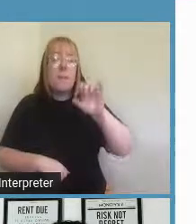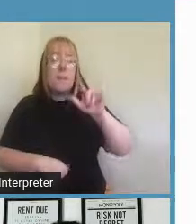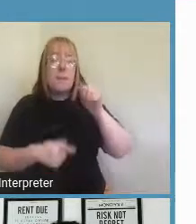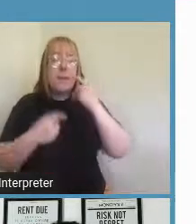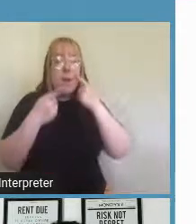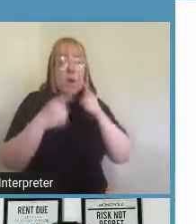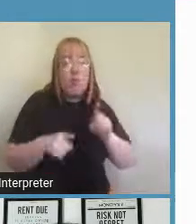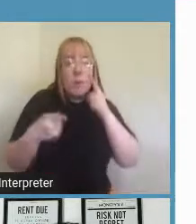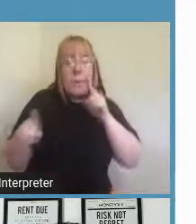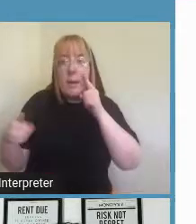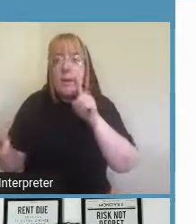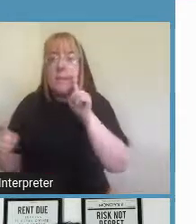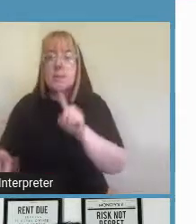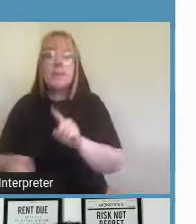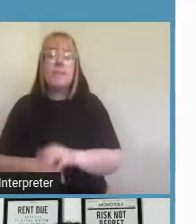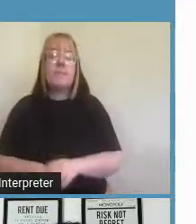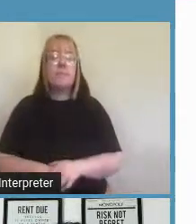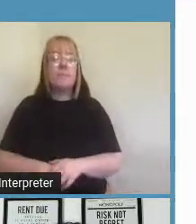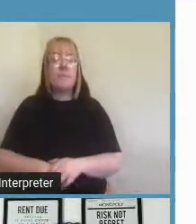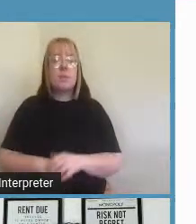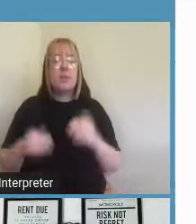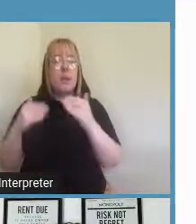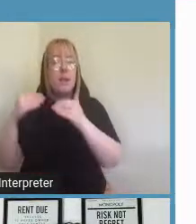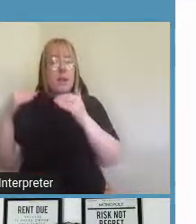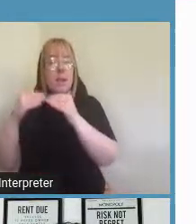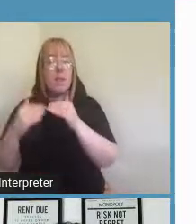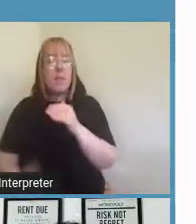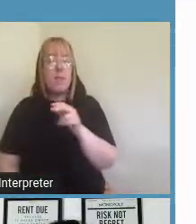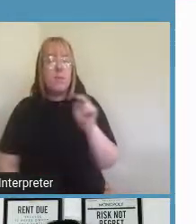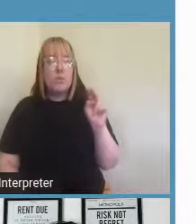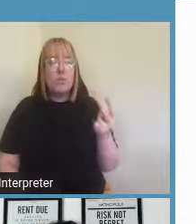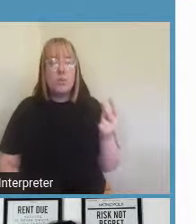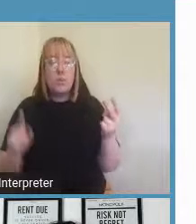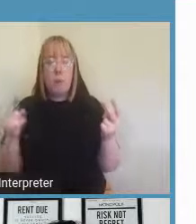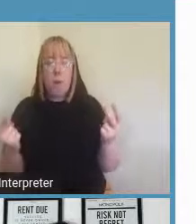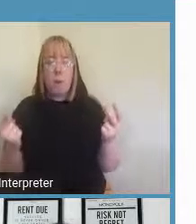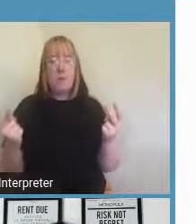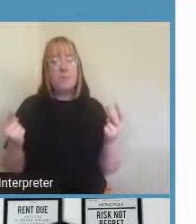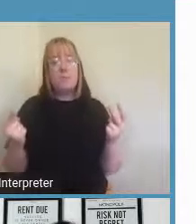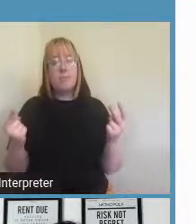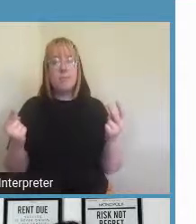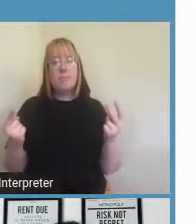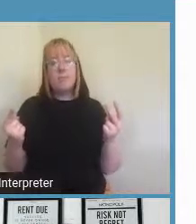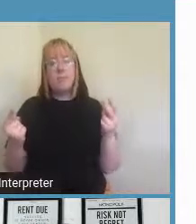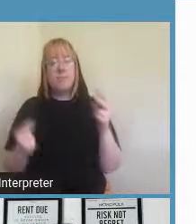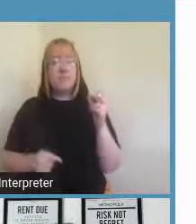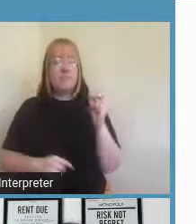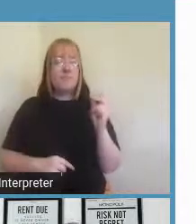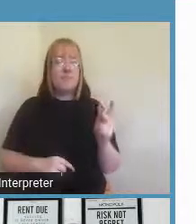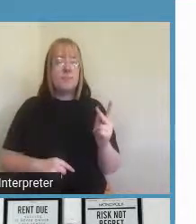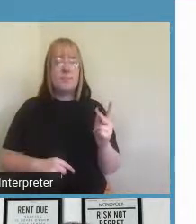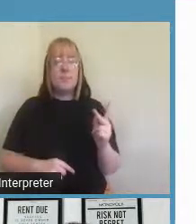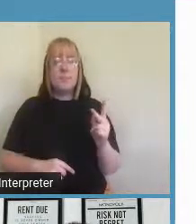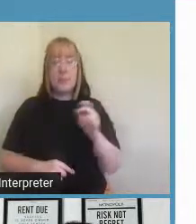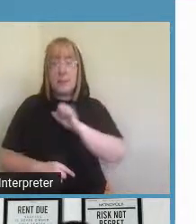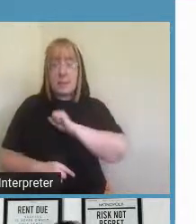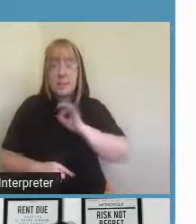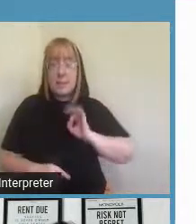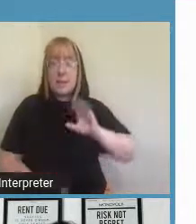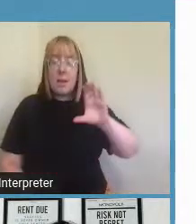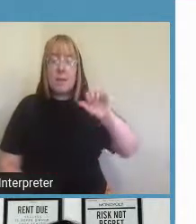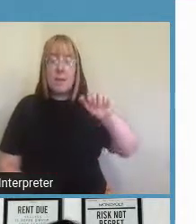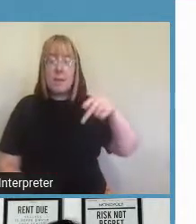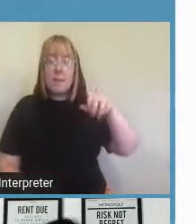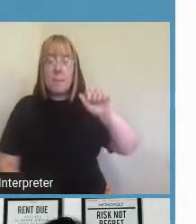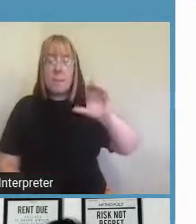about. But inevitably, when we think about a level 2 or level 1 video, it's typically around, all right, what's the staff capacity at the time? What's the